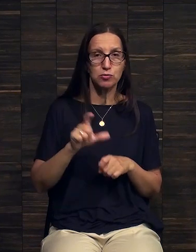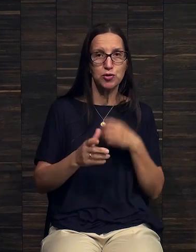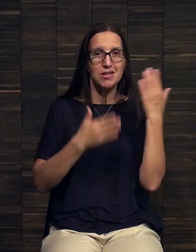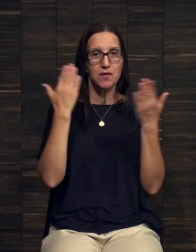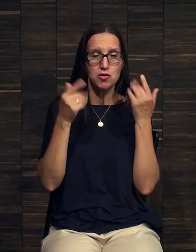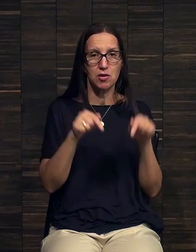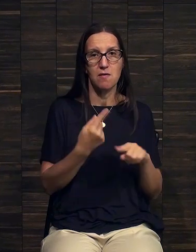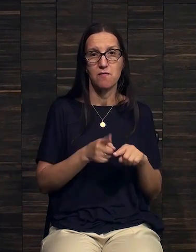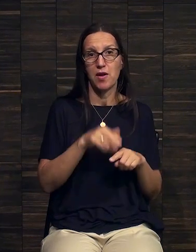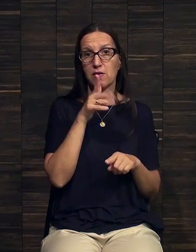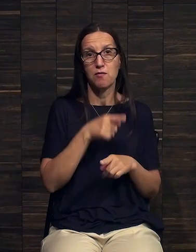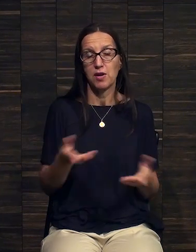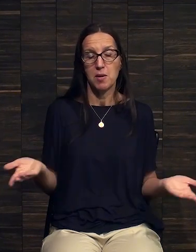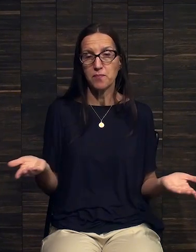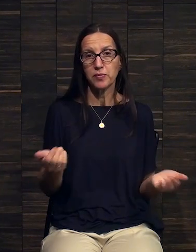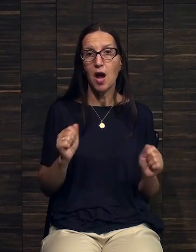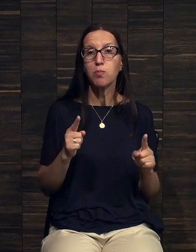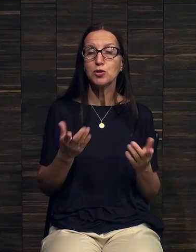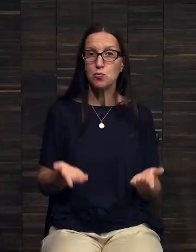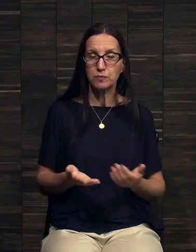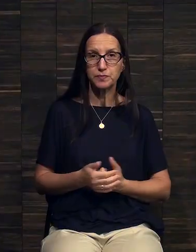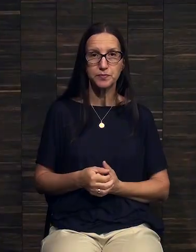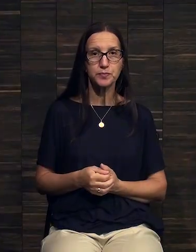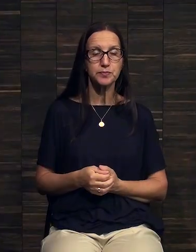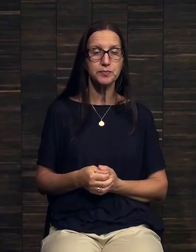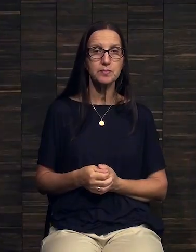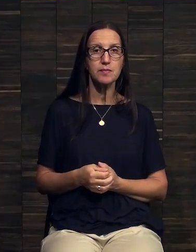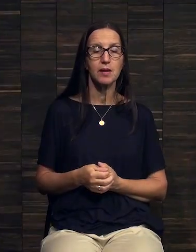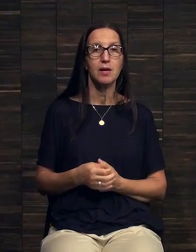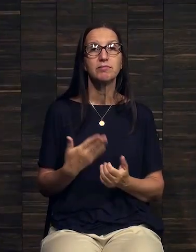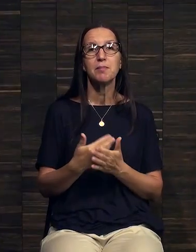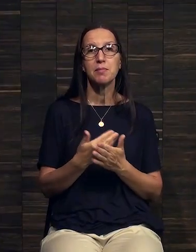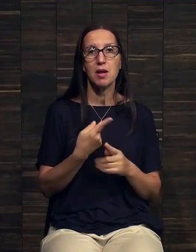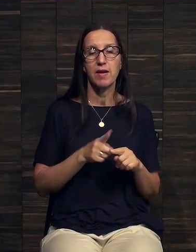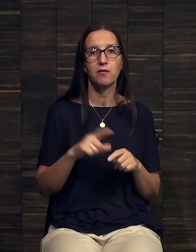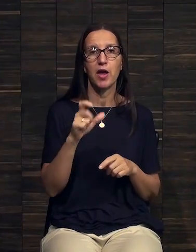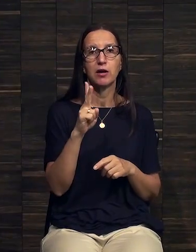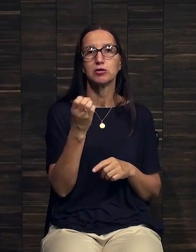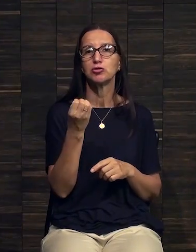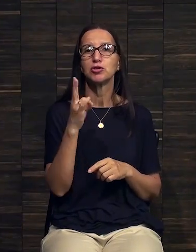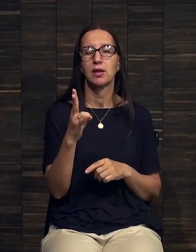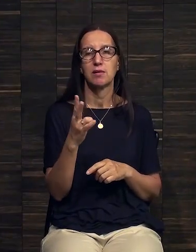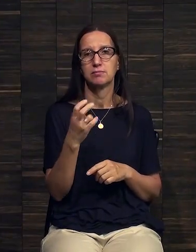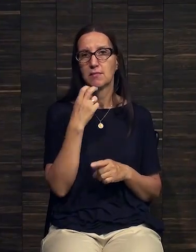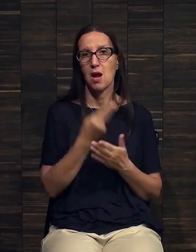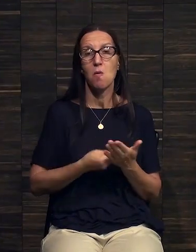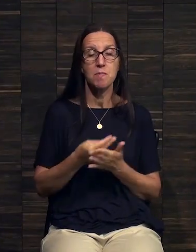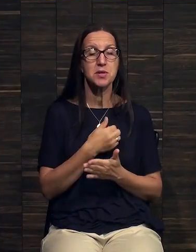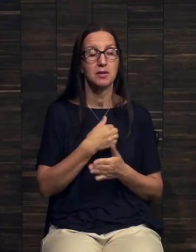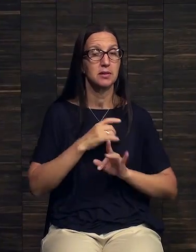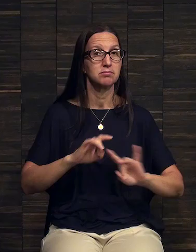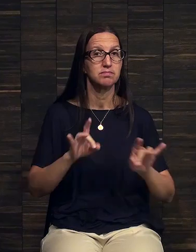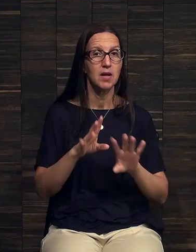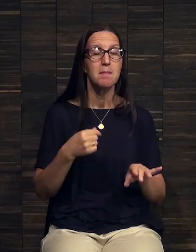agreed to buy, but it was a super popular kind of entertainment back then. And featuring these action